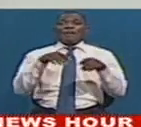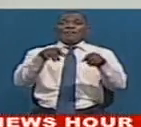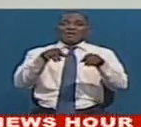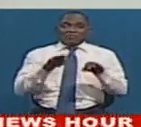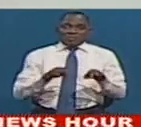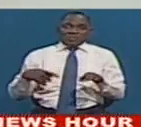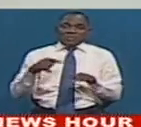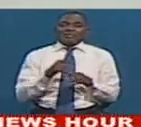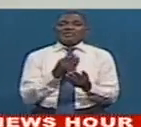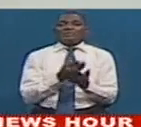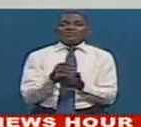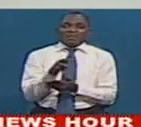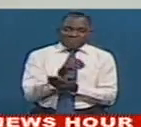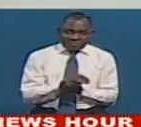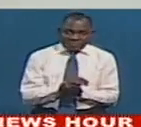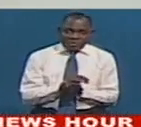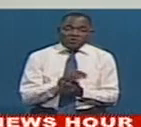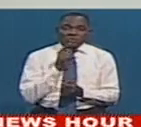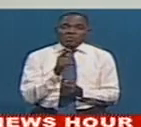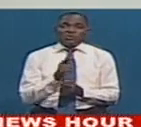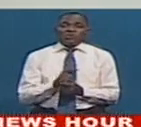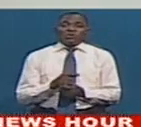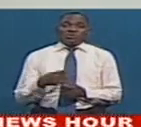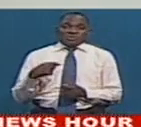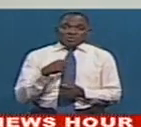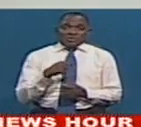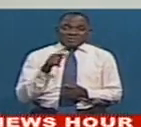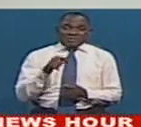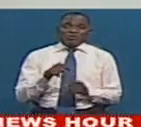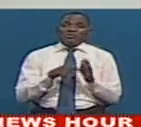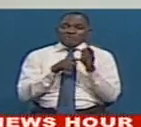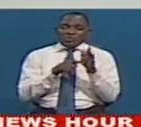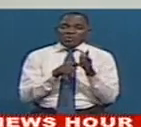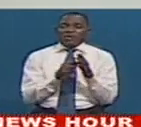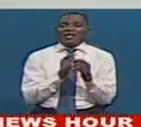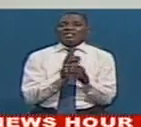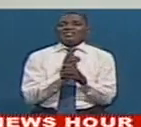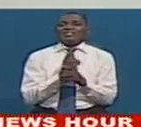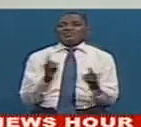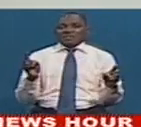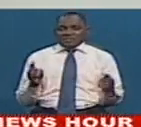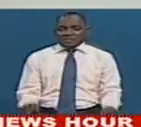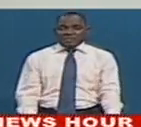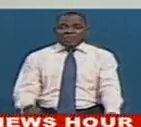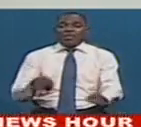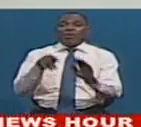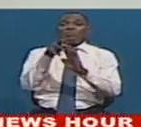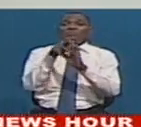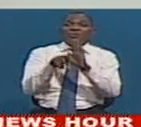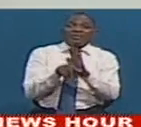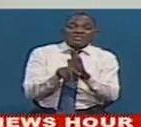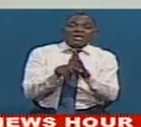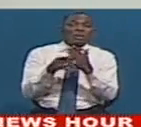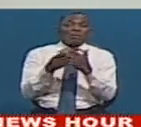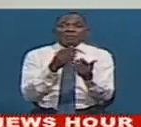them. That is the meaning of the mandate in a democracy, that the policies on which we